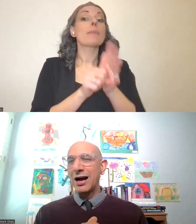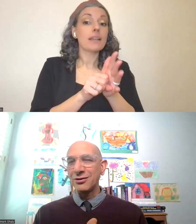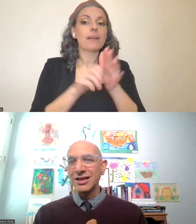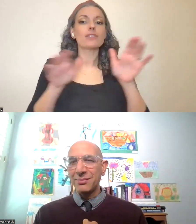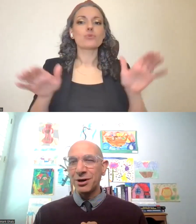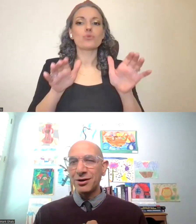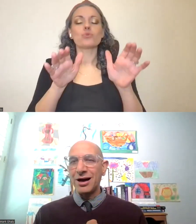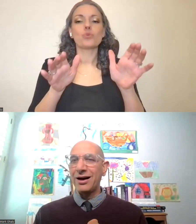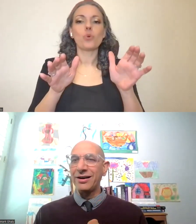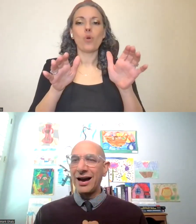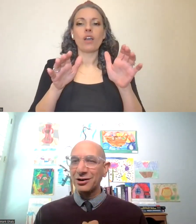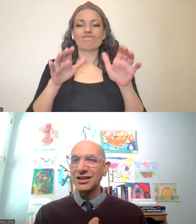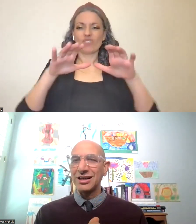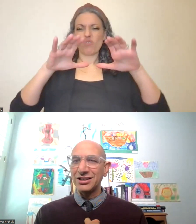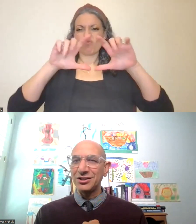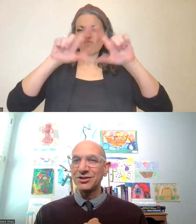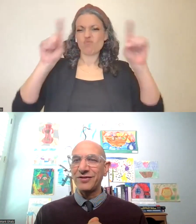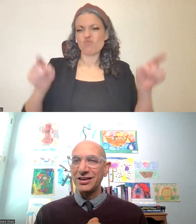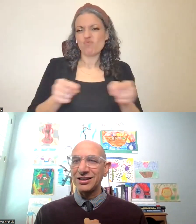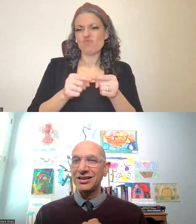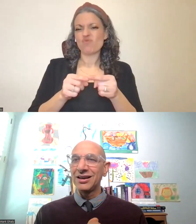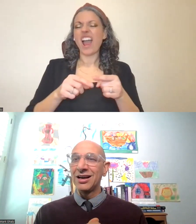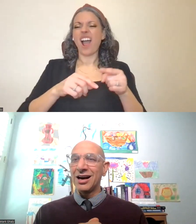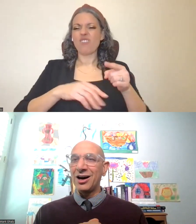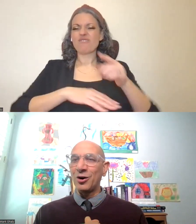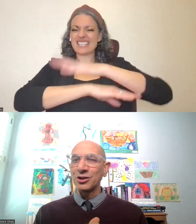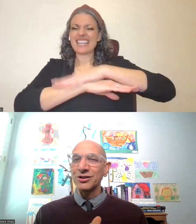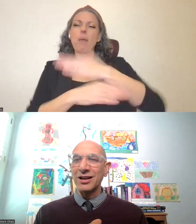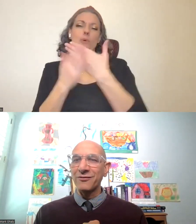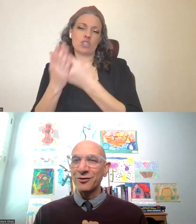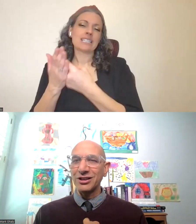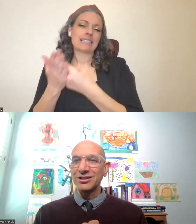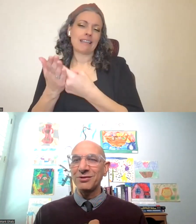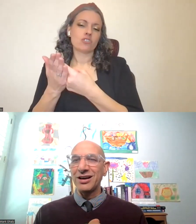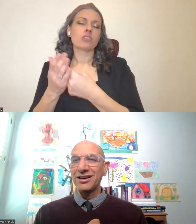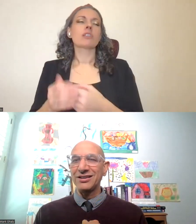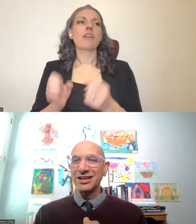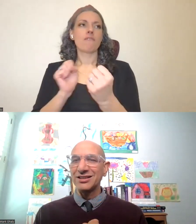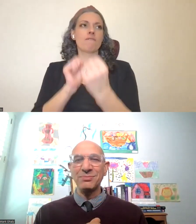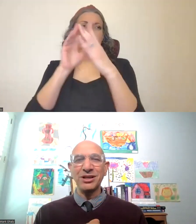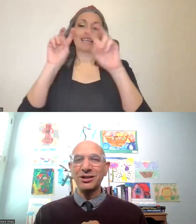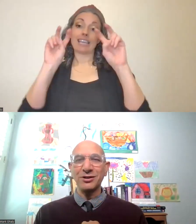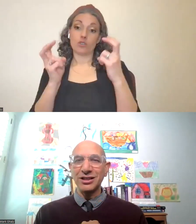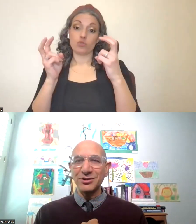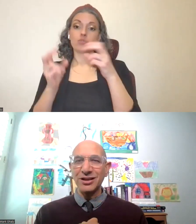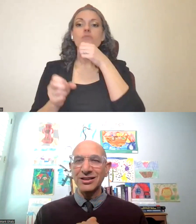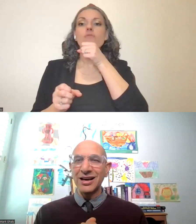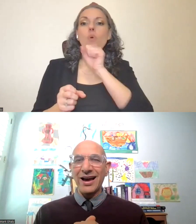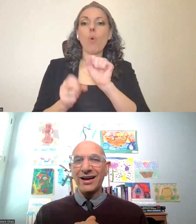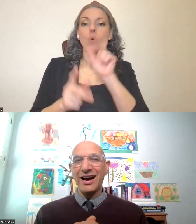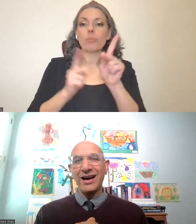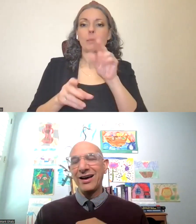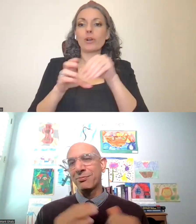a roundtable on housing issues facing older Californians. We had a chance to be in your